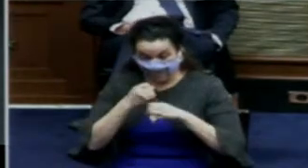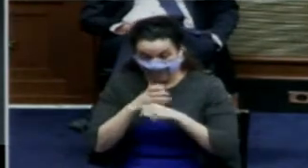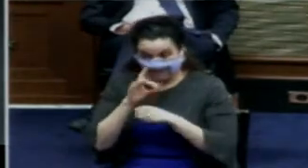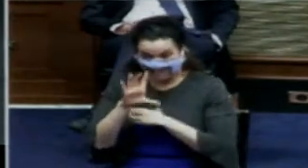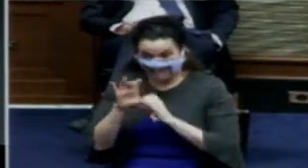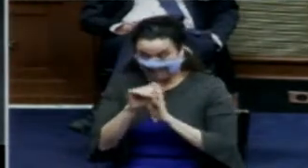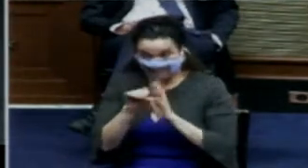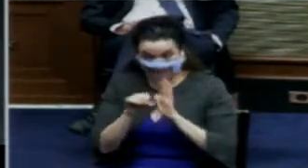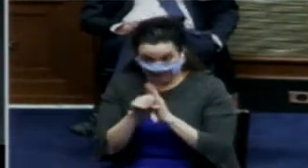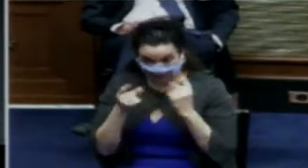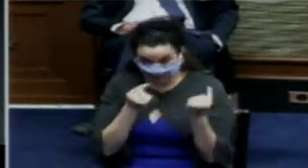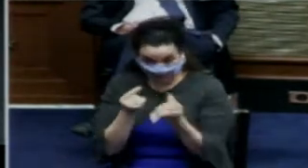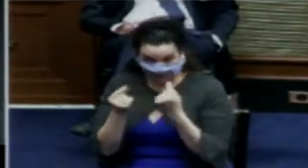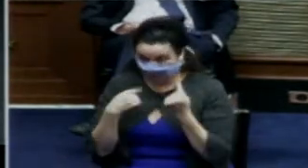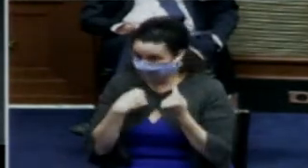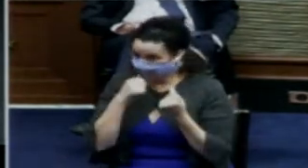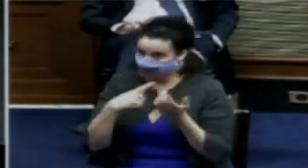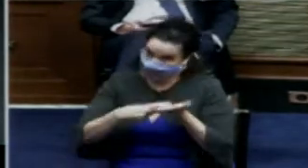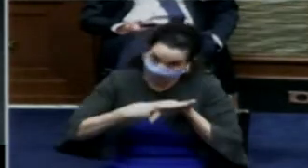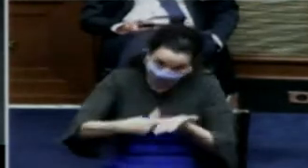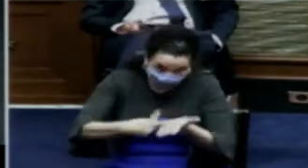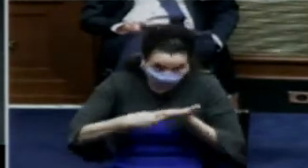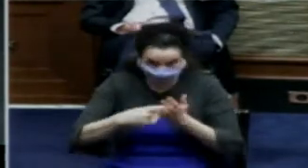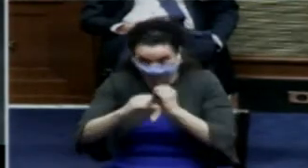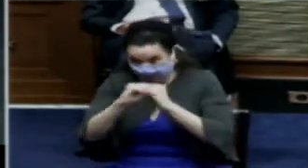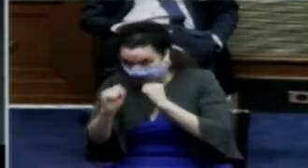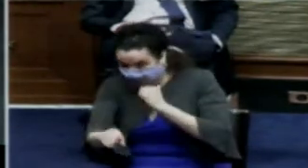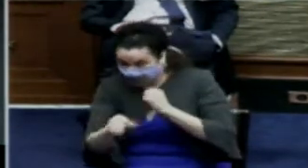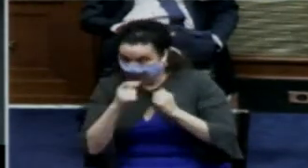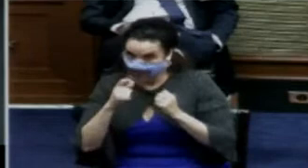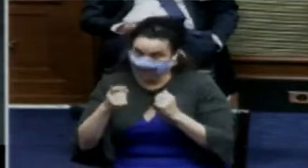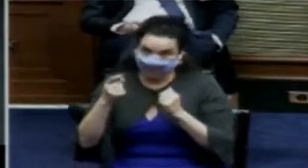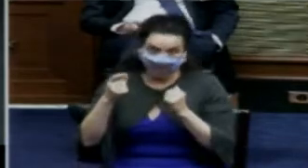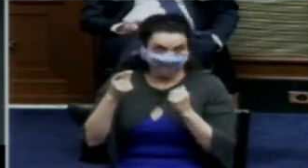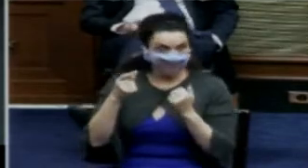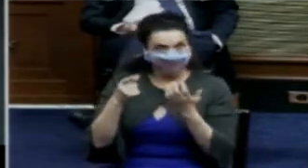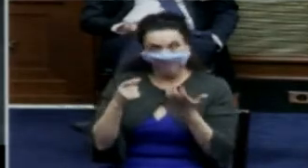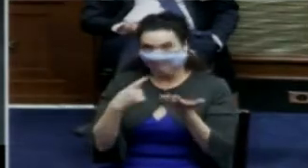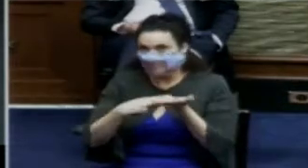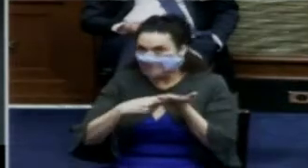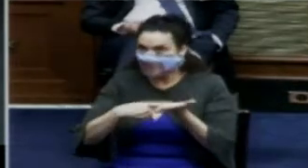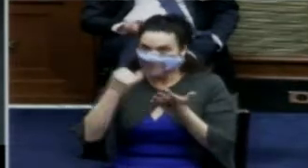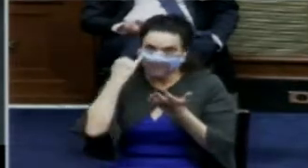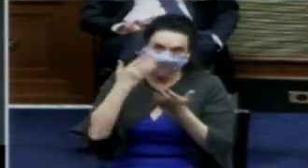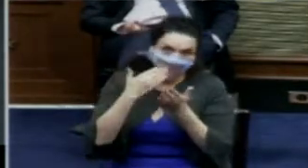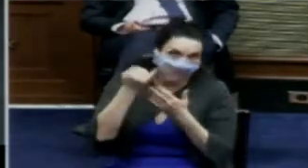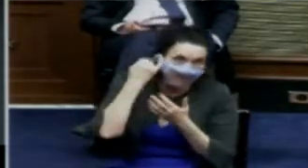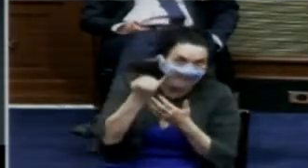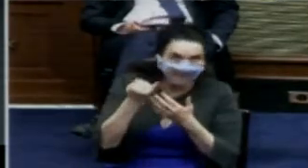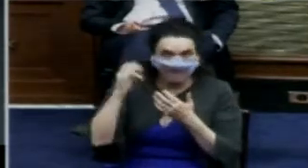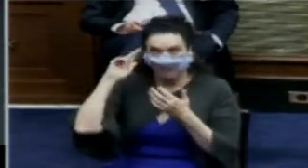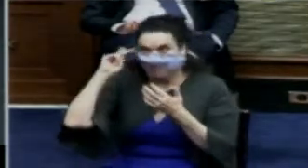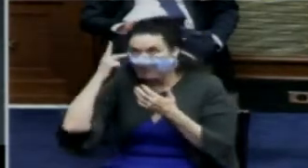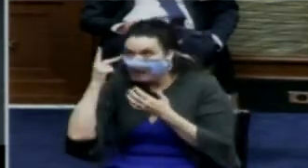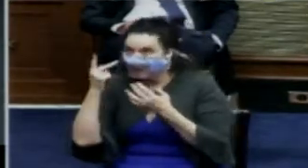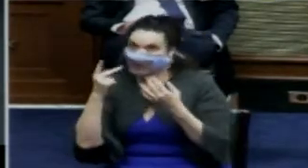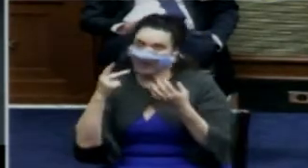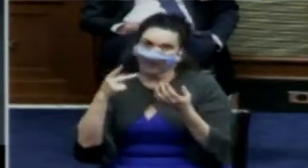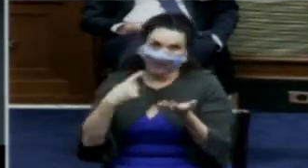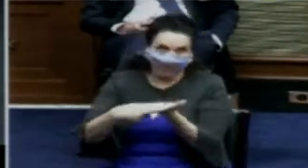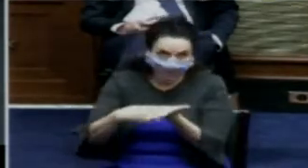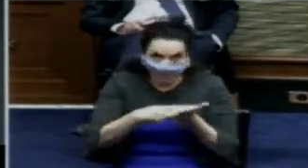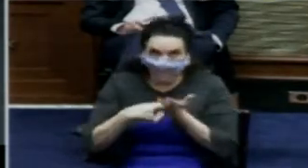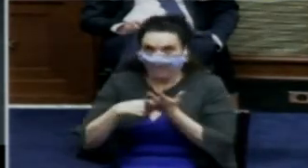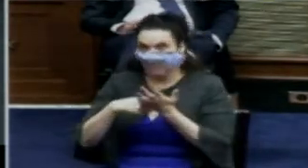do. We don't have to argue about whether or not it's a good idea or what the politics are or the money of the state and